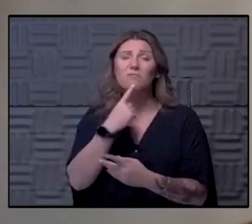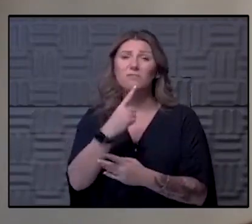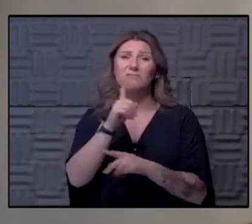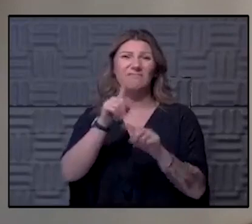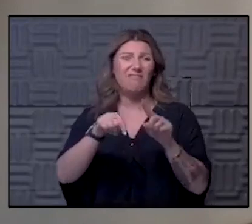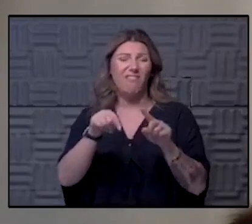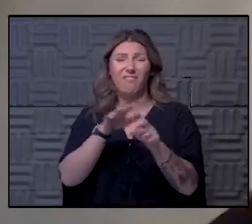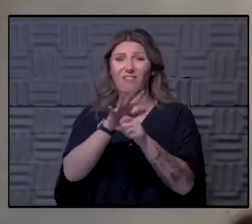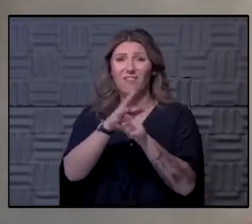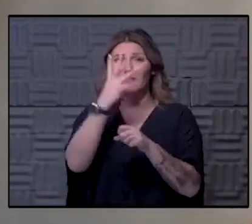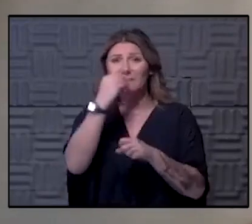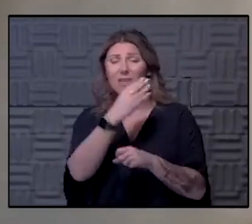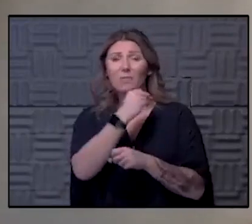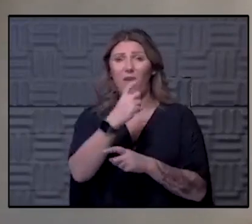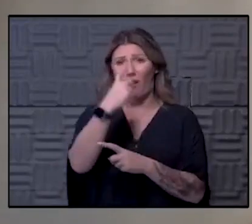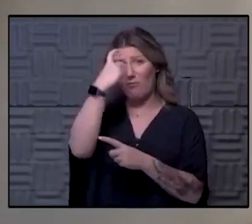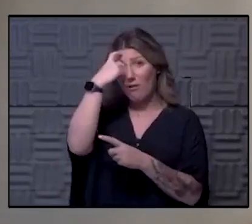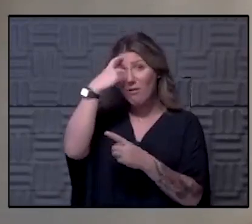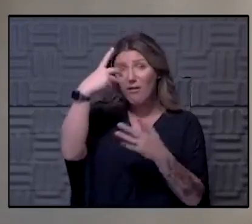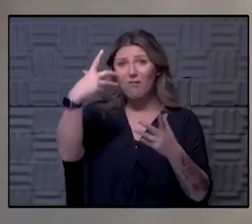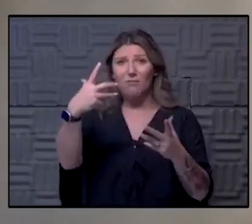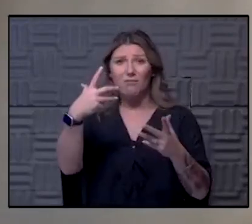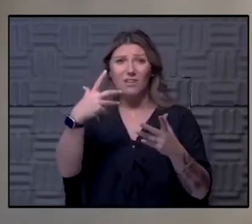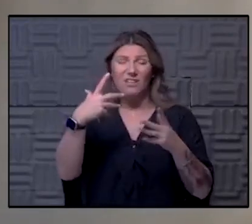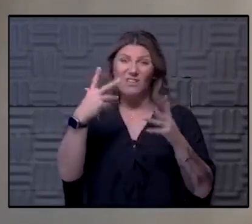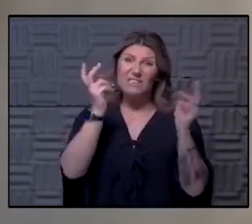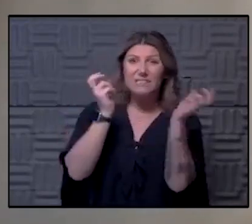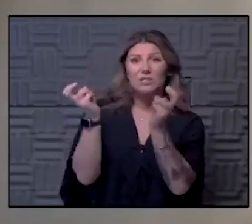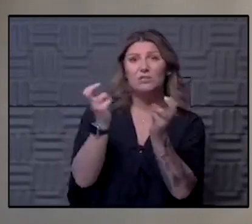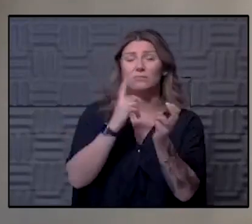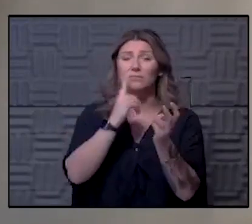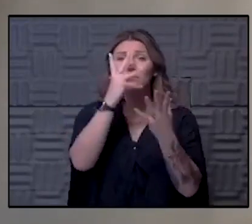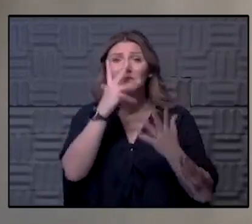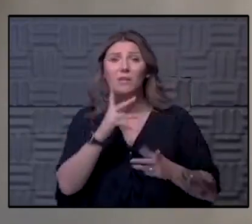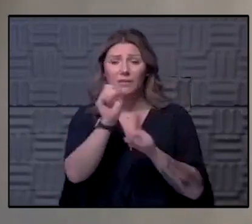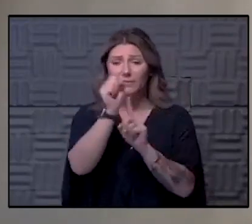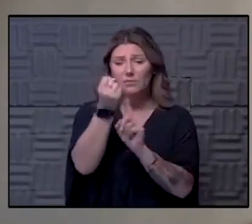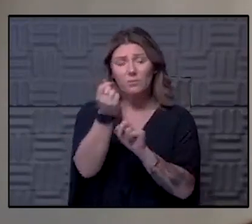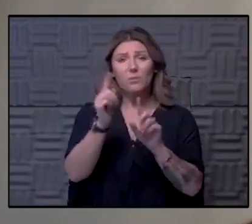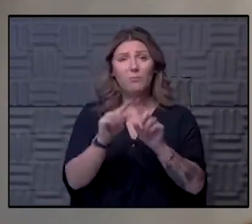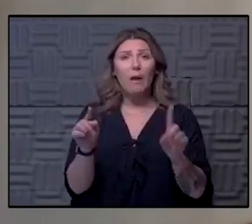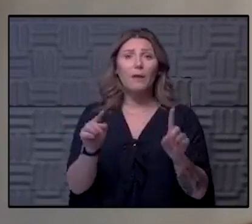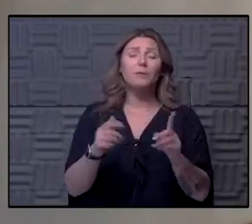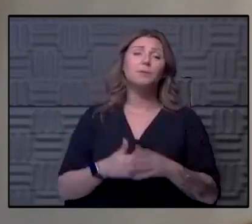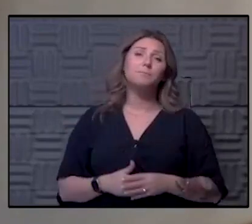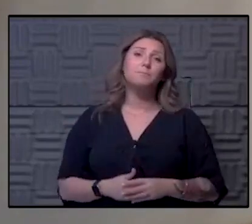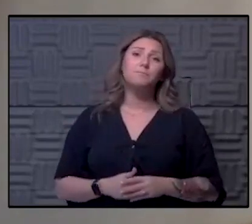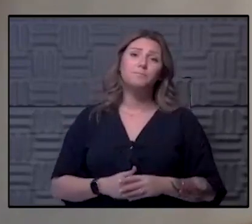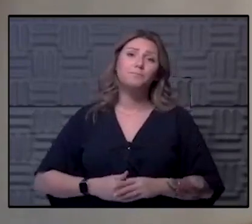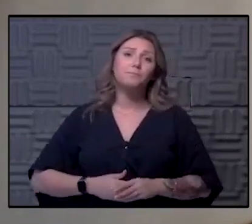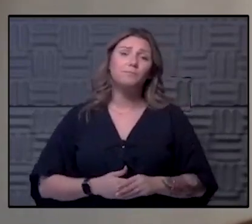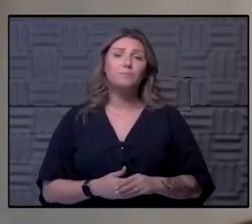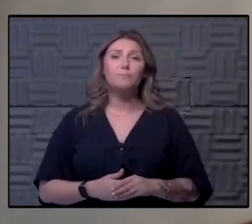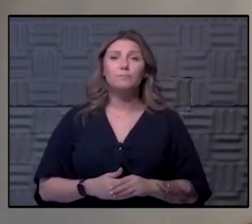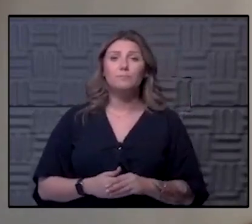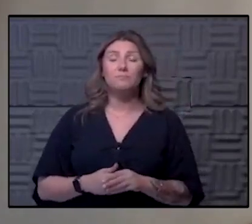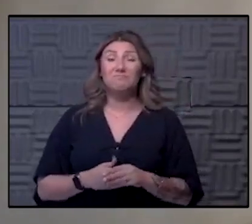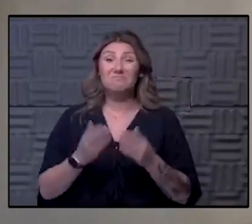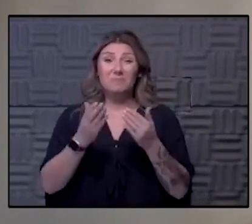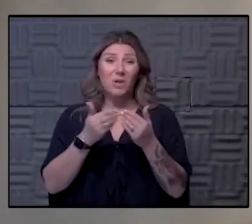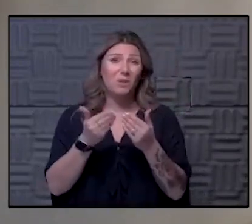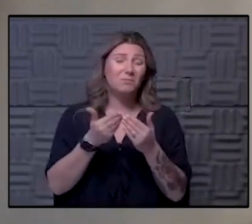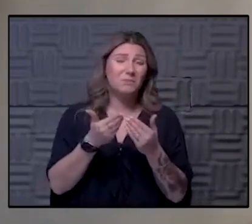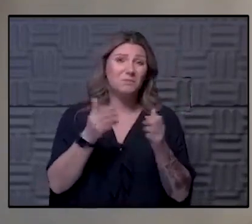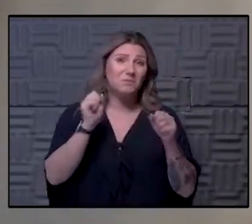And it's an unfortunate situation, but it's something that I almost could